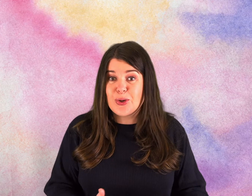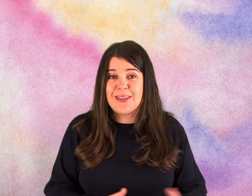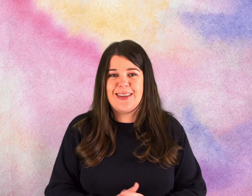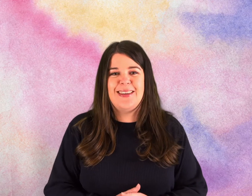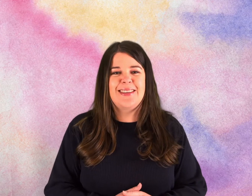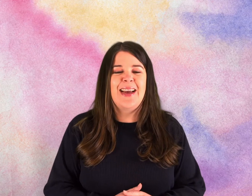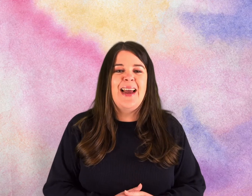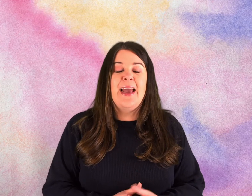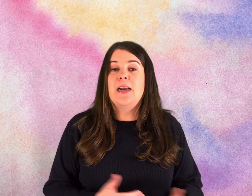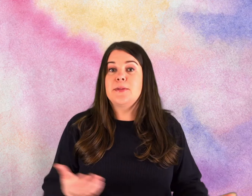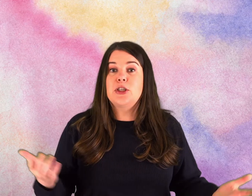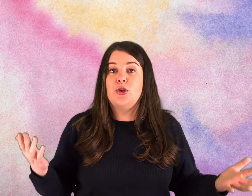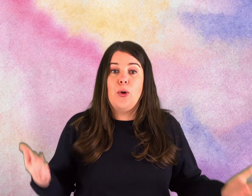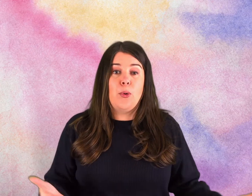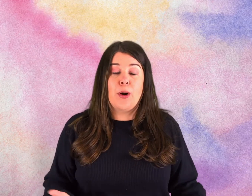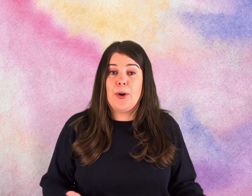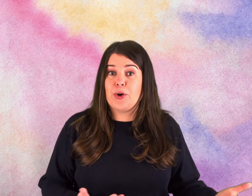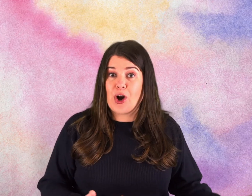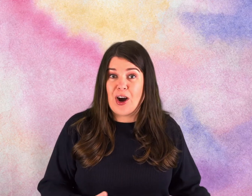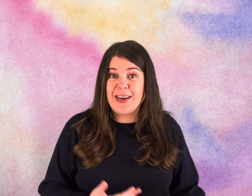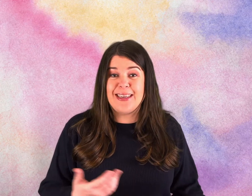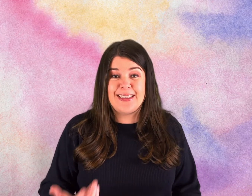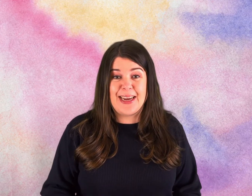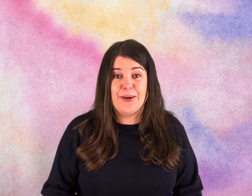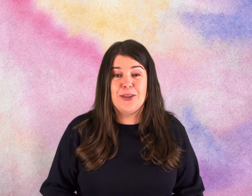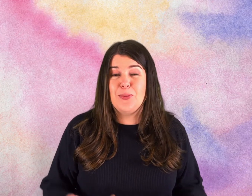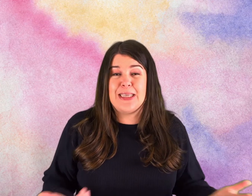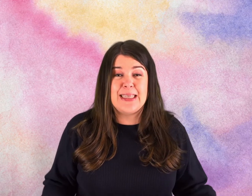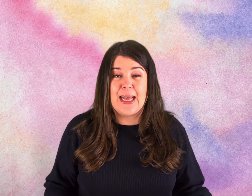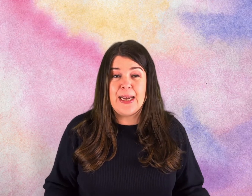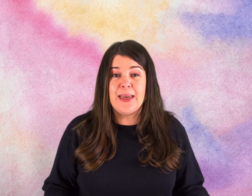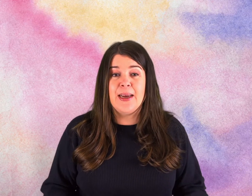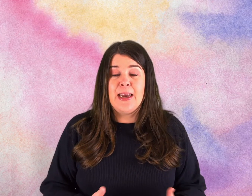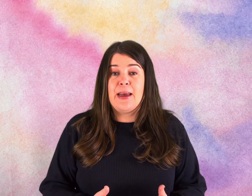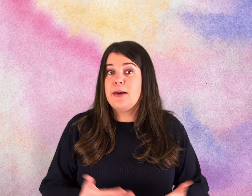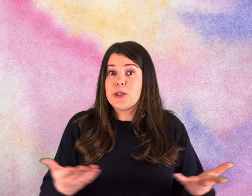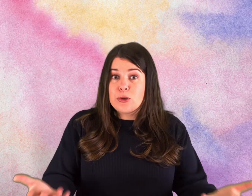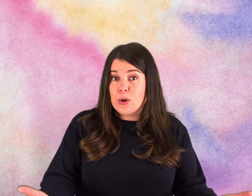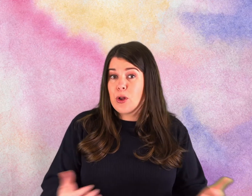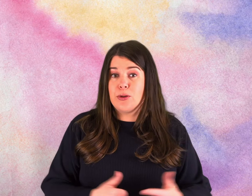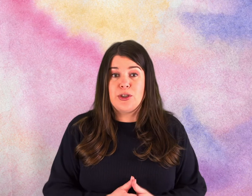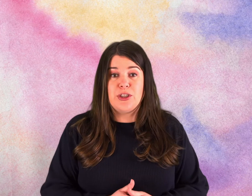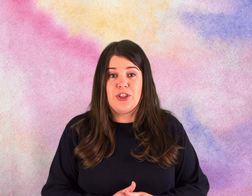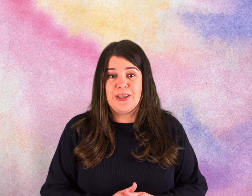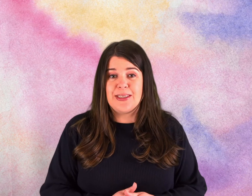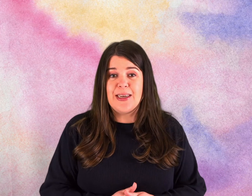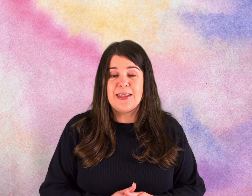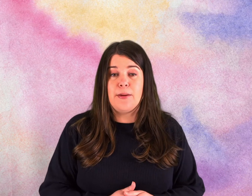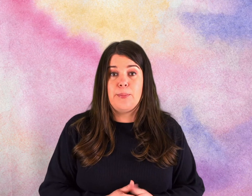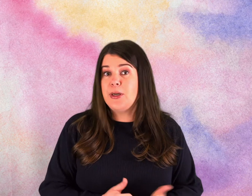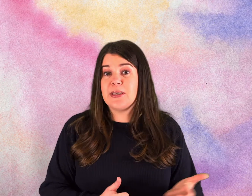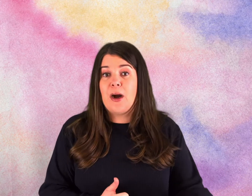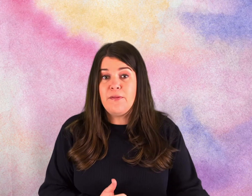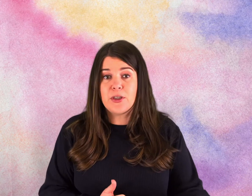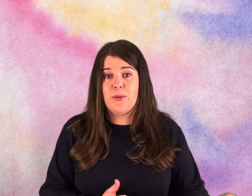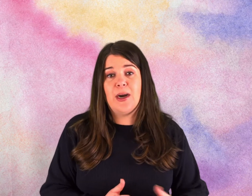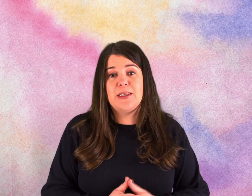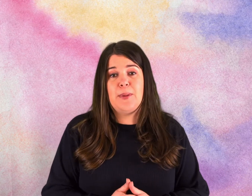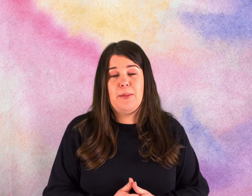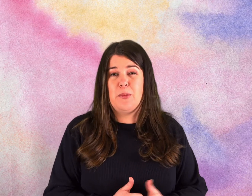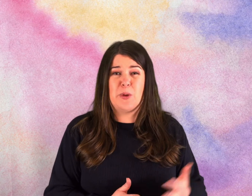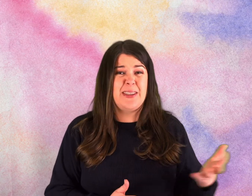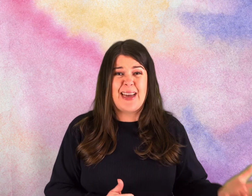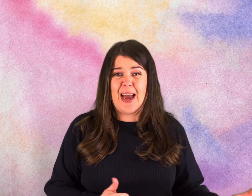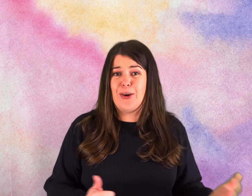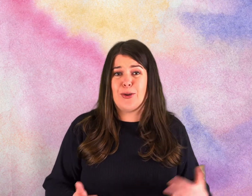wise choices. It helps us know more about God and his character, what he's like. It helps us grow closer to Jesus. It brings comfort to us,